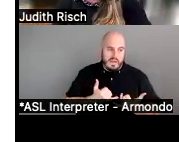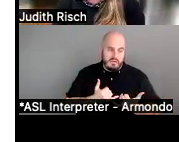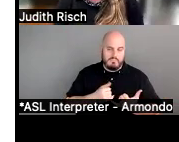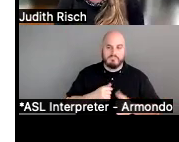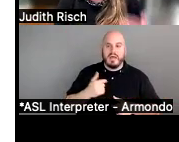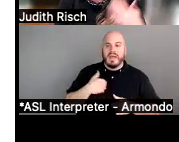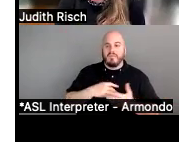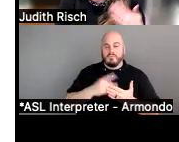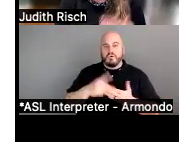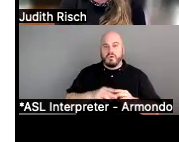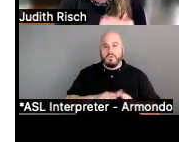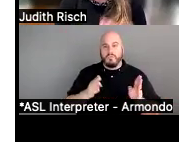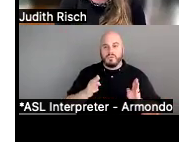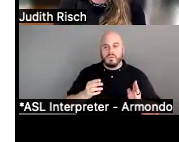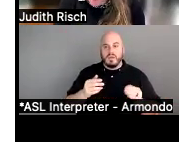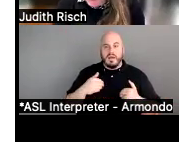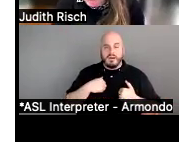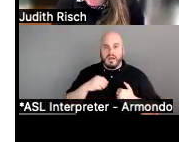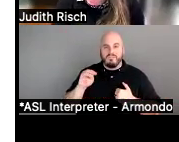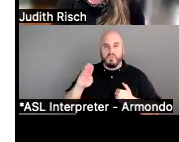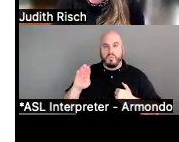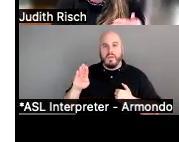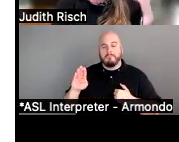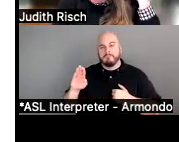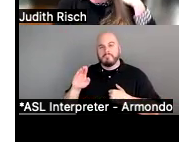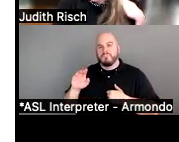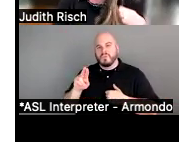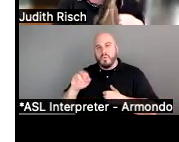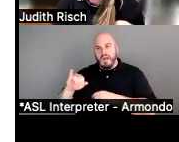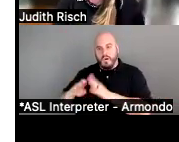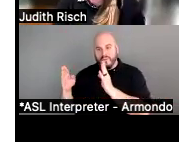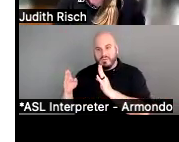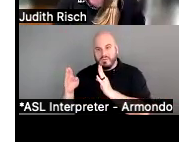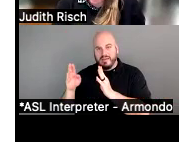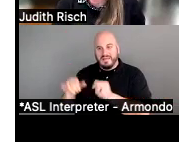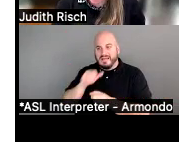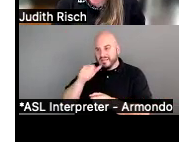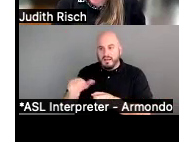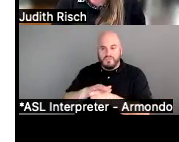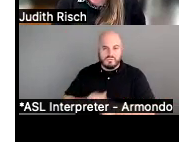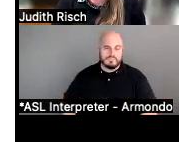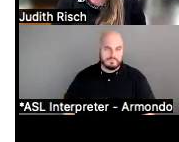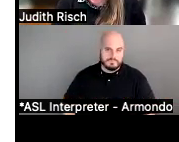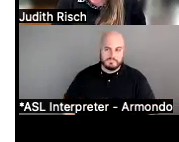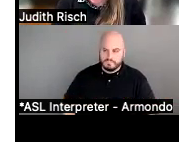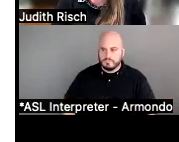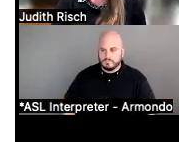the program opened. I don't have the web interface opened, and that isn't covered.